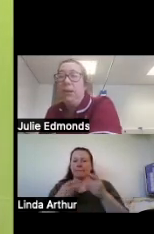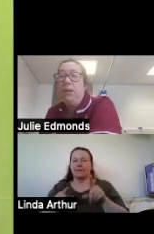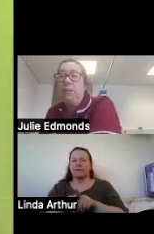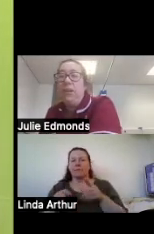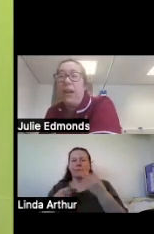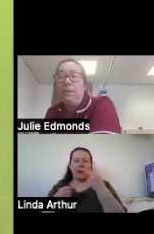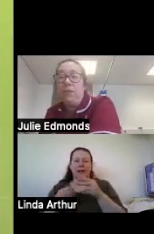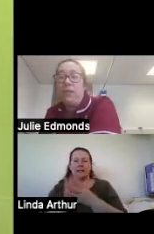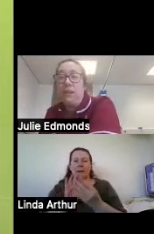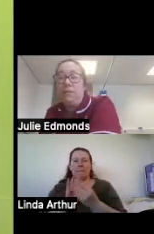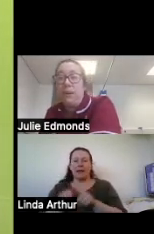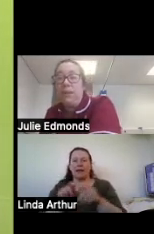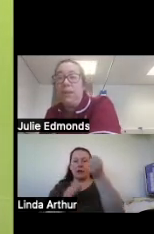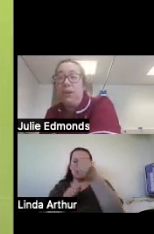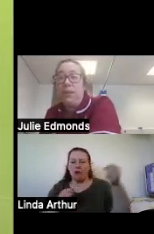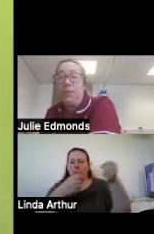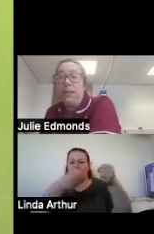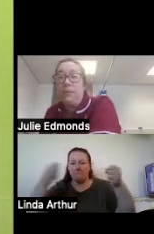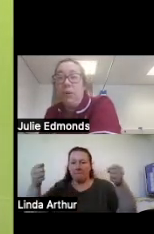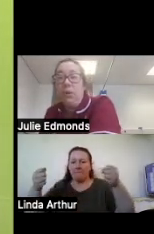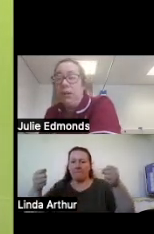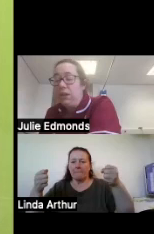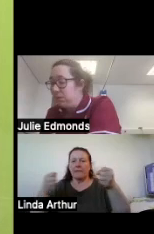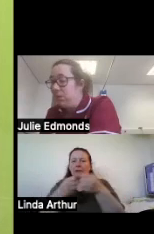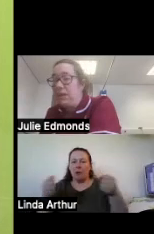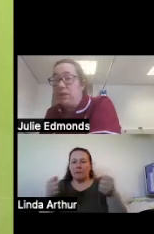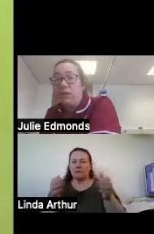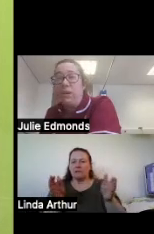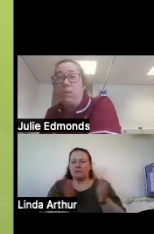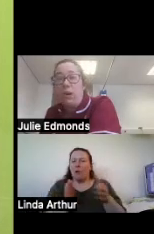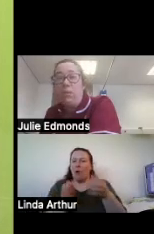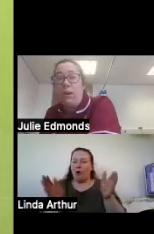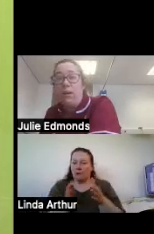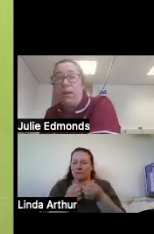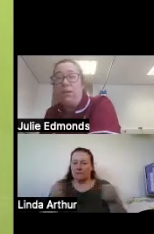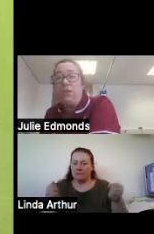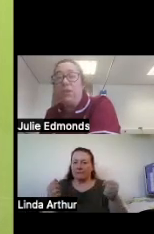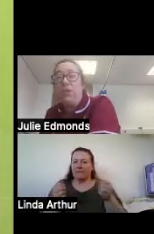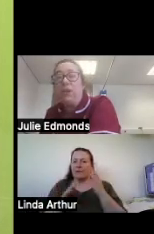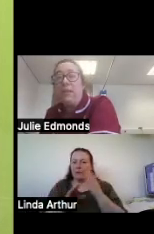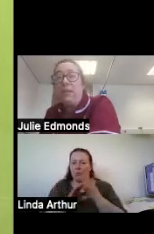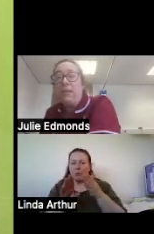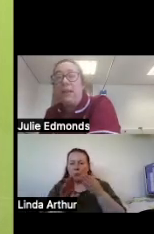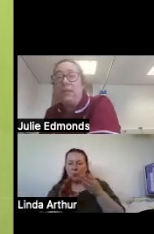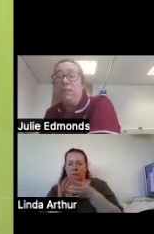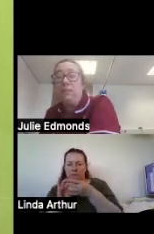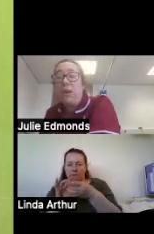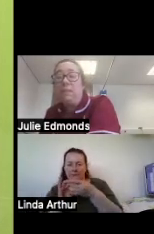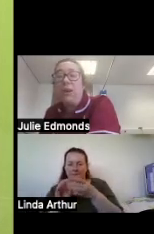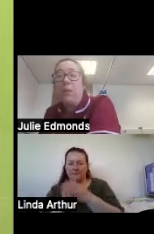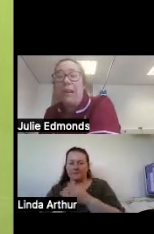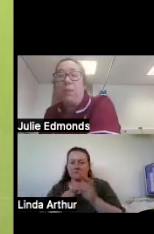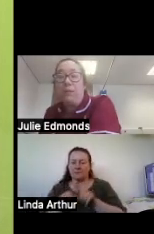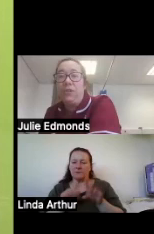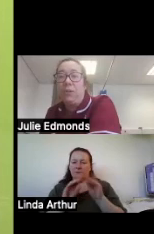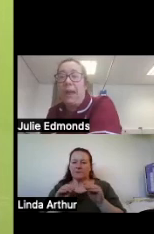And when you have urgency and frequency, your cupboard's quite small. So what we do is we work with you to teach that, try and make